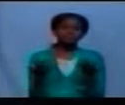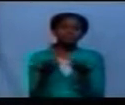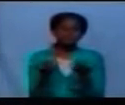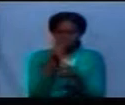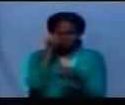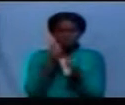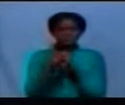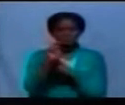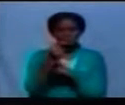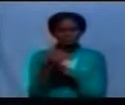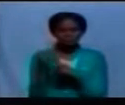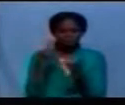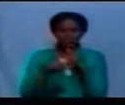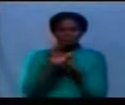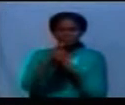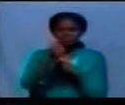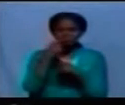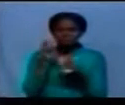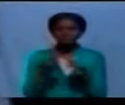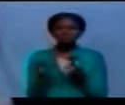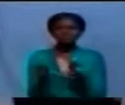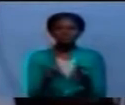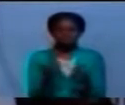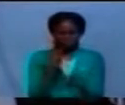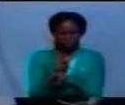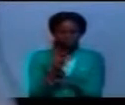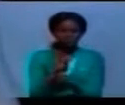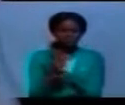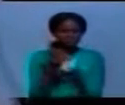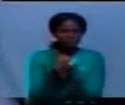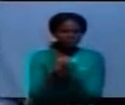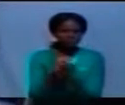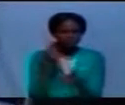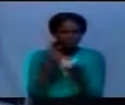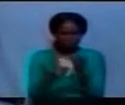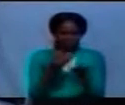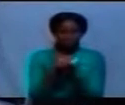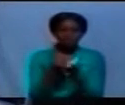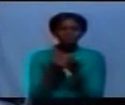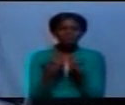Because the first thing that you're supposed to do, put aside the funds. Whatever resources you have,